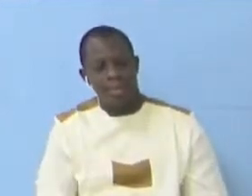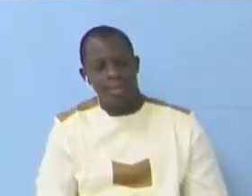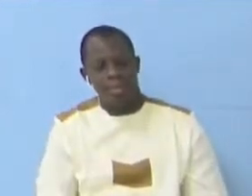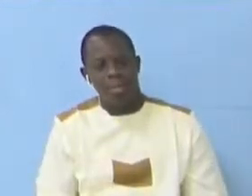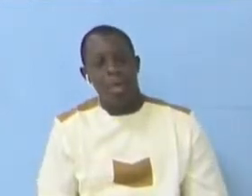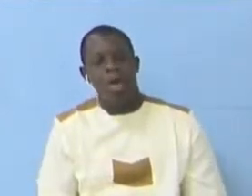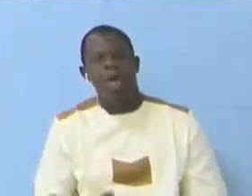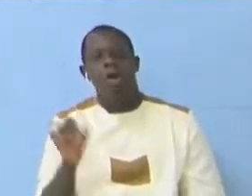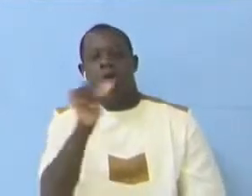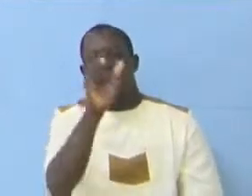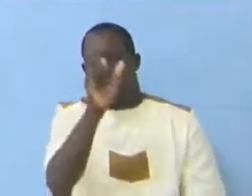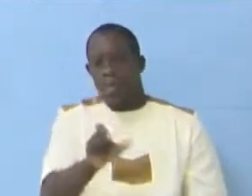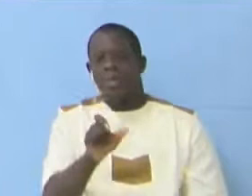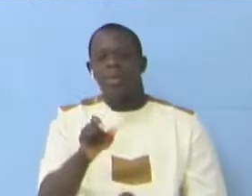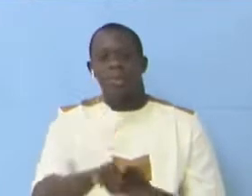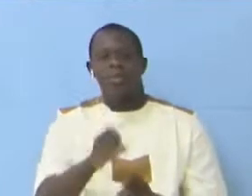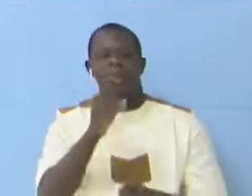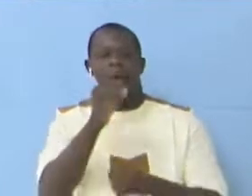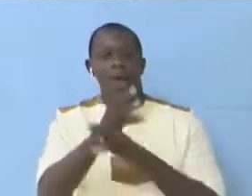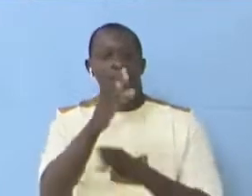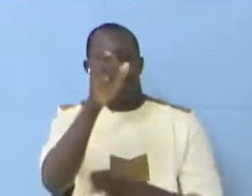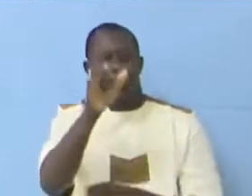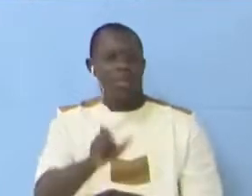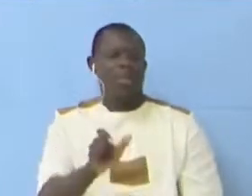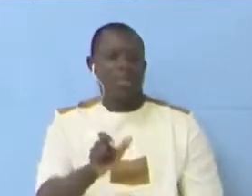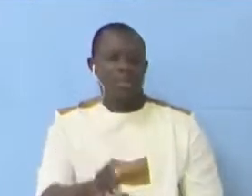Nketia Eric, Ghanaian.